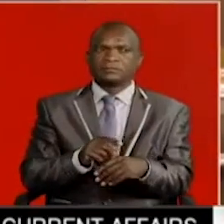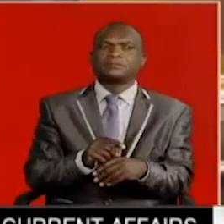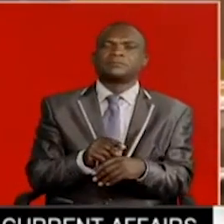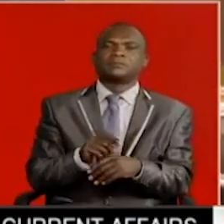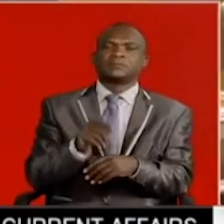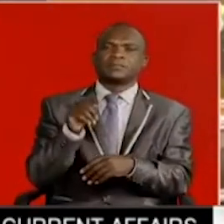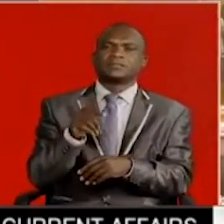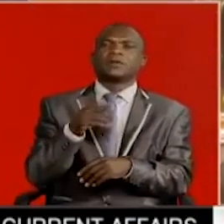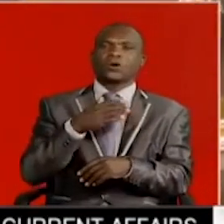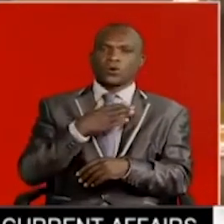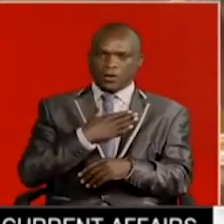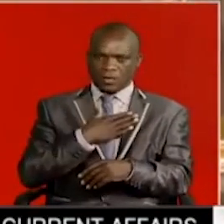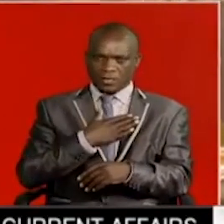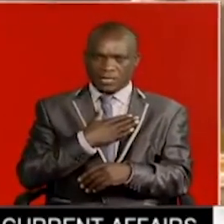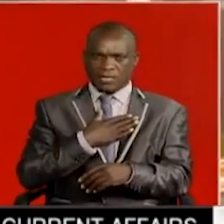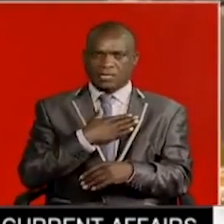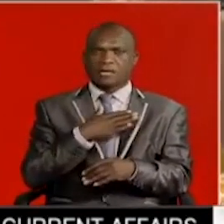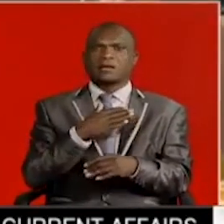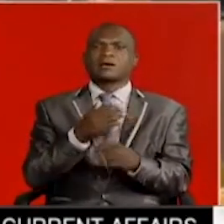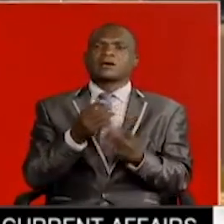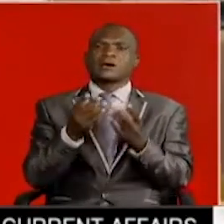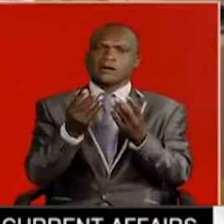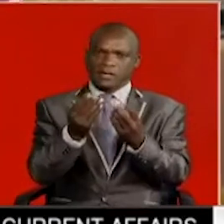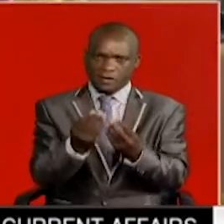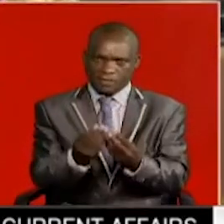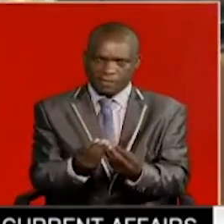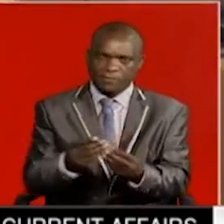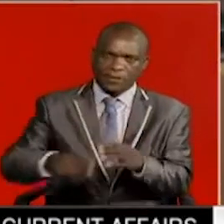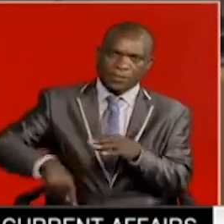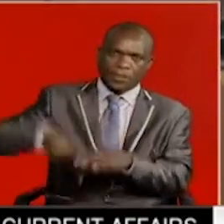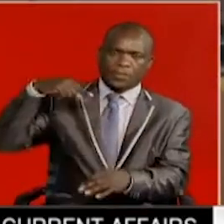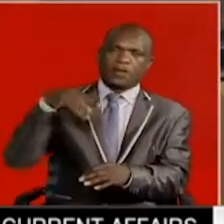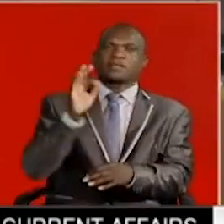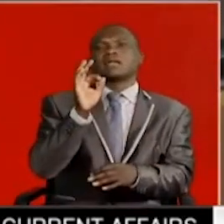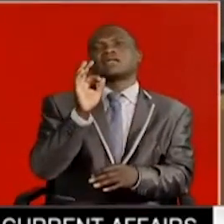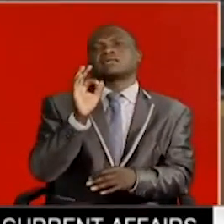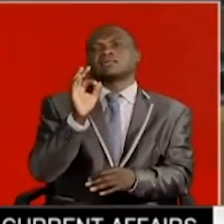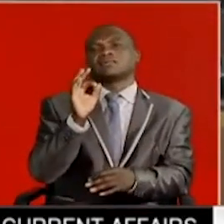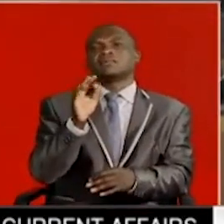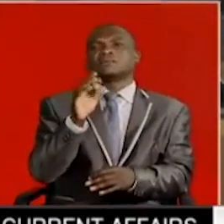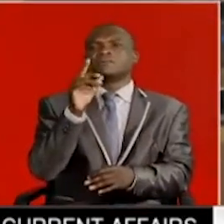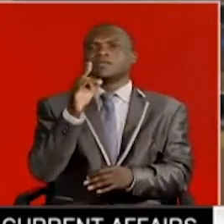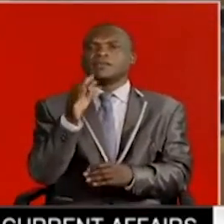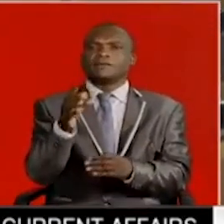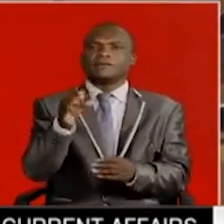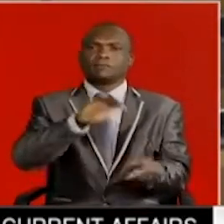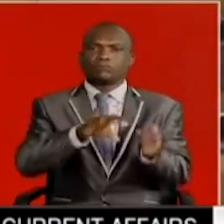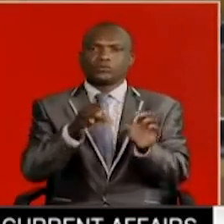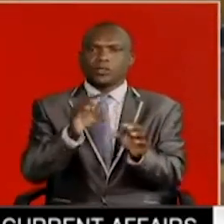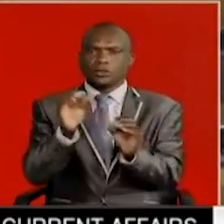This will require that we have generators at every point where the vaccines are going to be